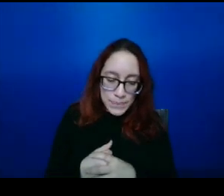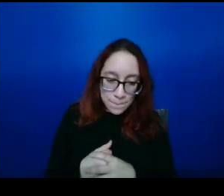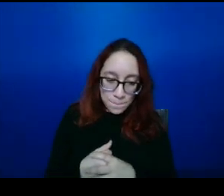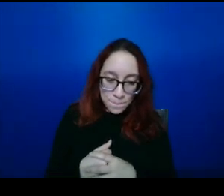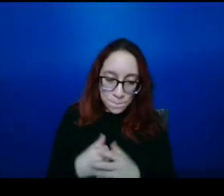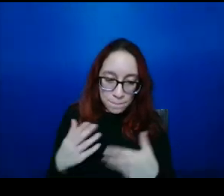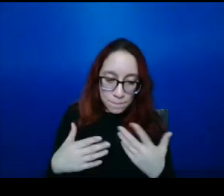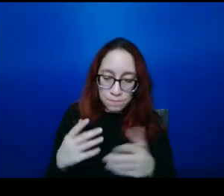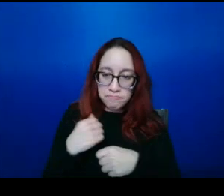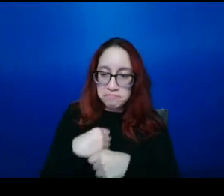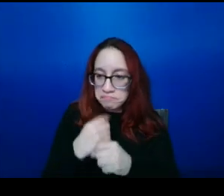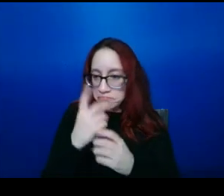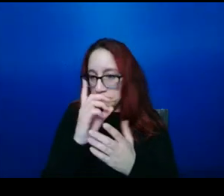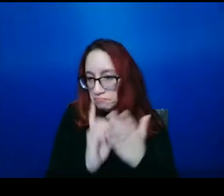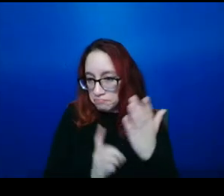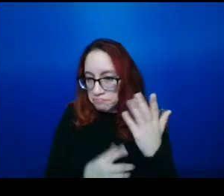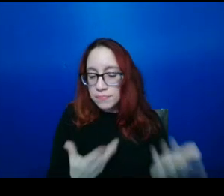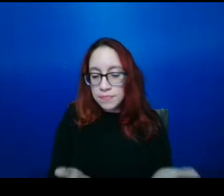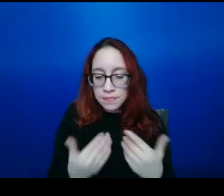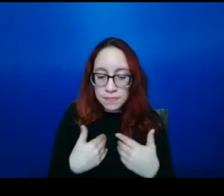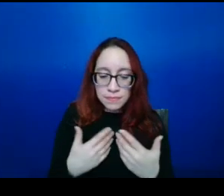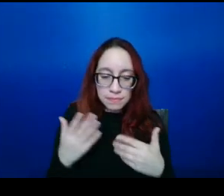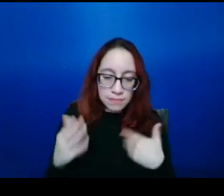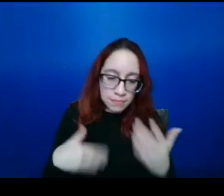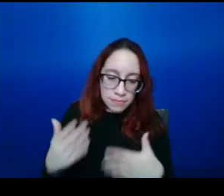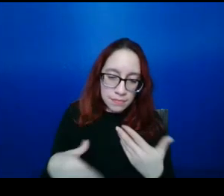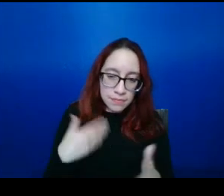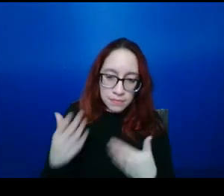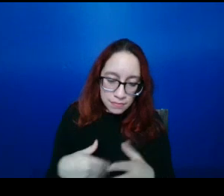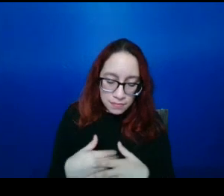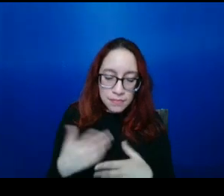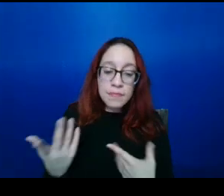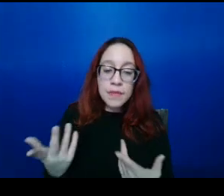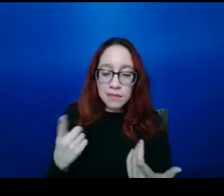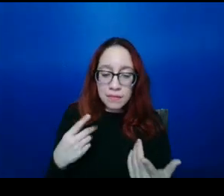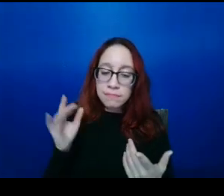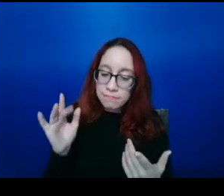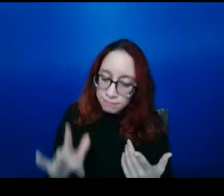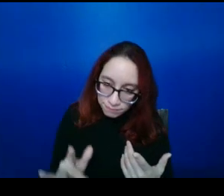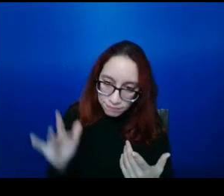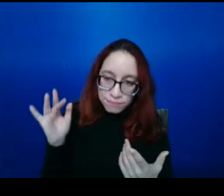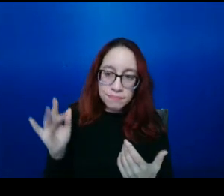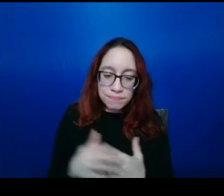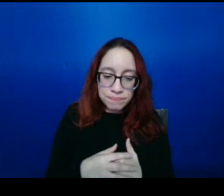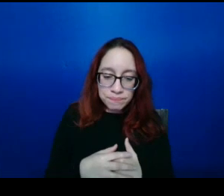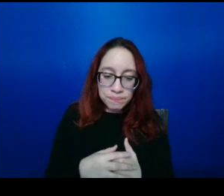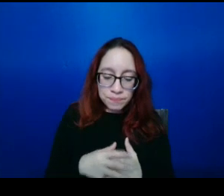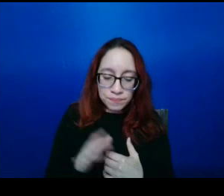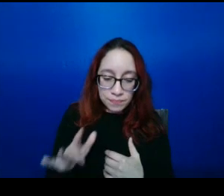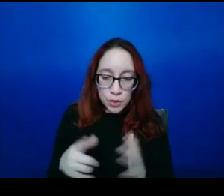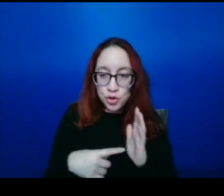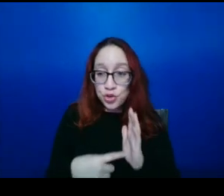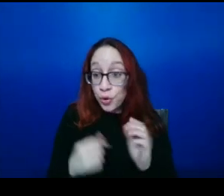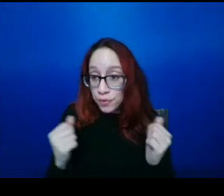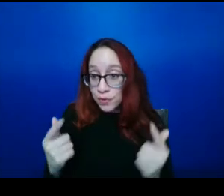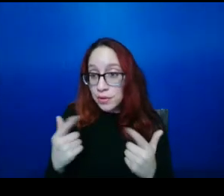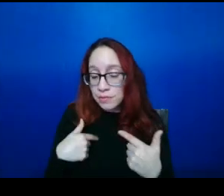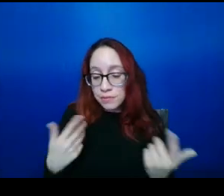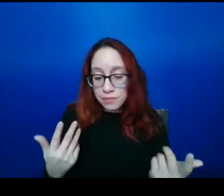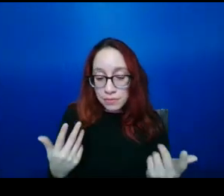started rendering it up. And just now we can just kind of click through here. Keep clicking. We showed everybody, then